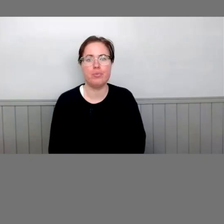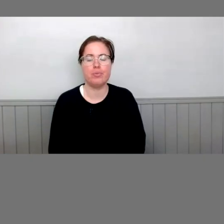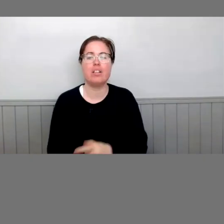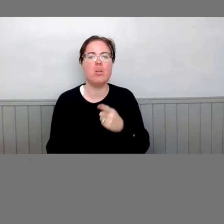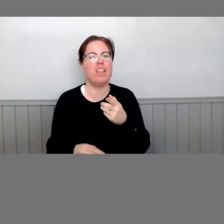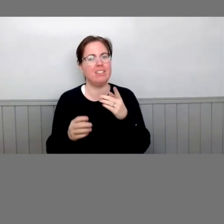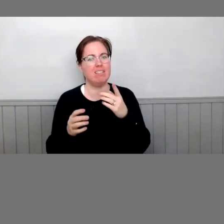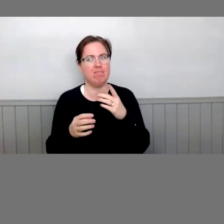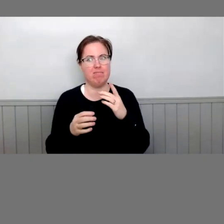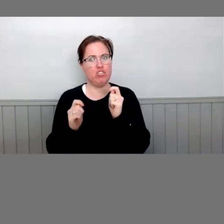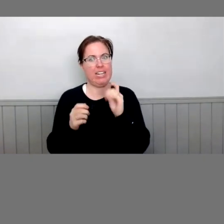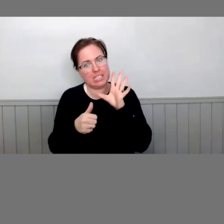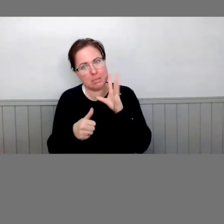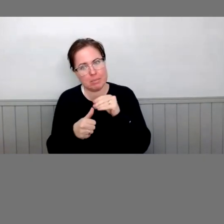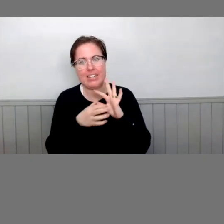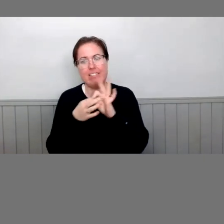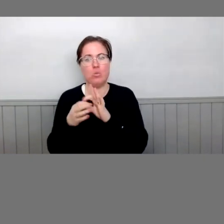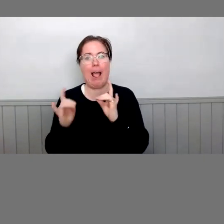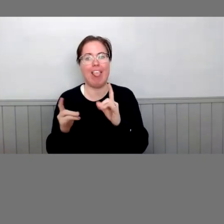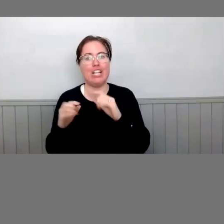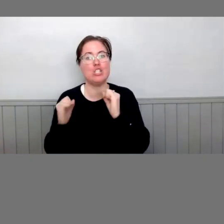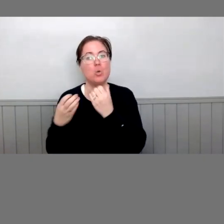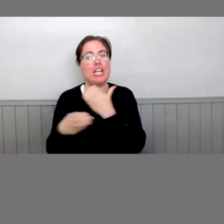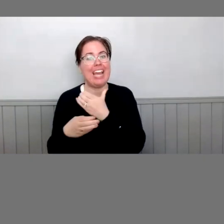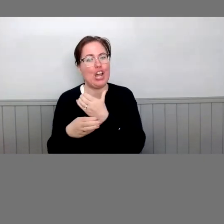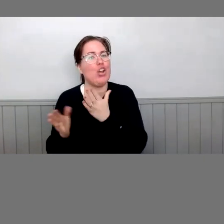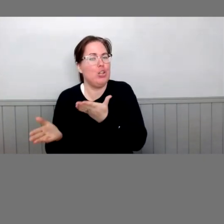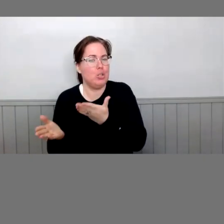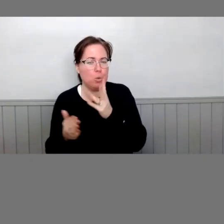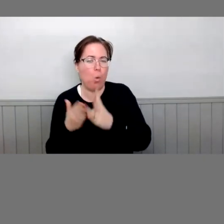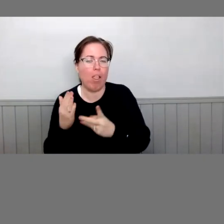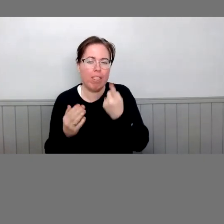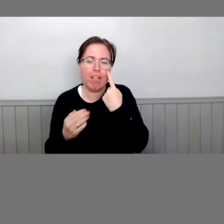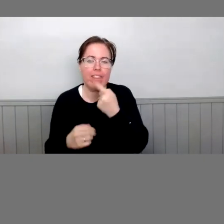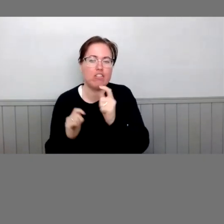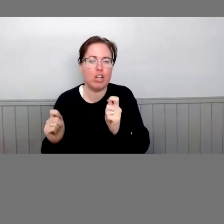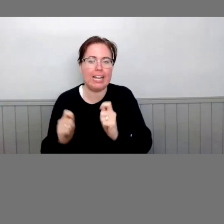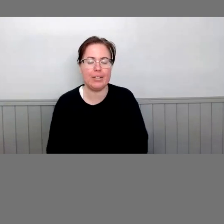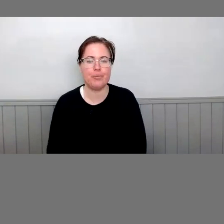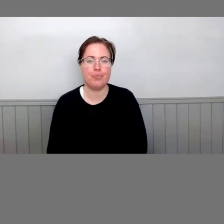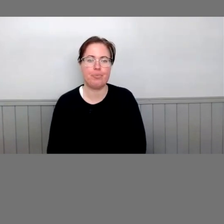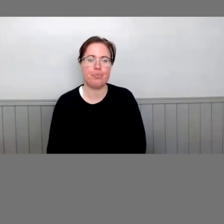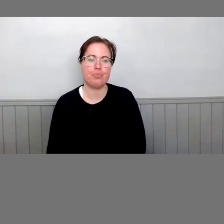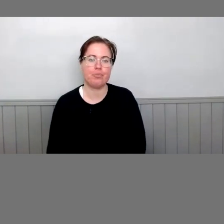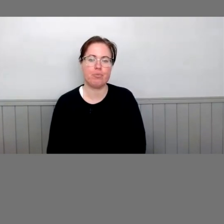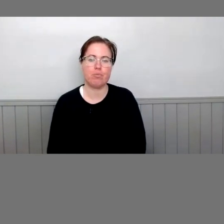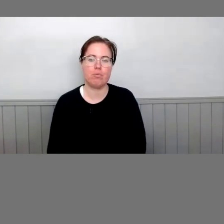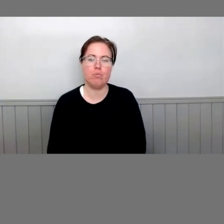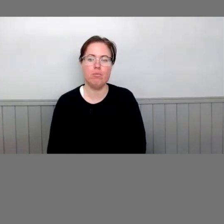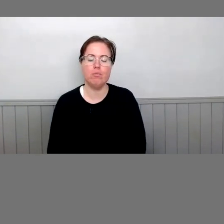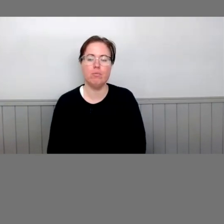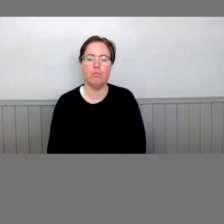care context, that might be a good source for people to refer to. Um, there was a question